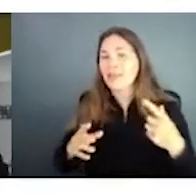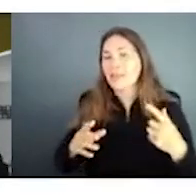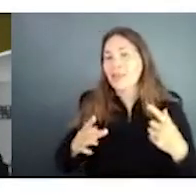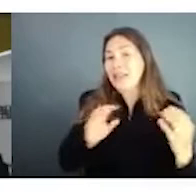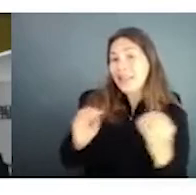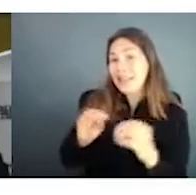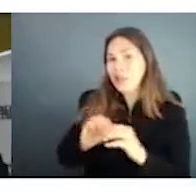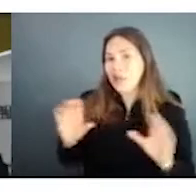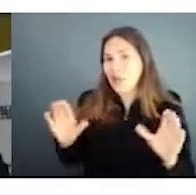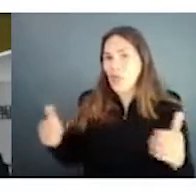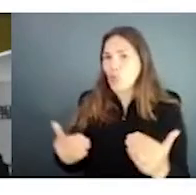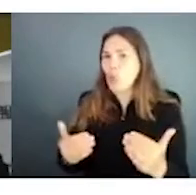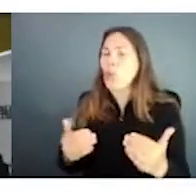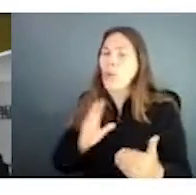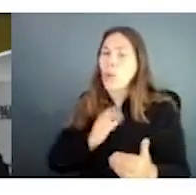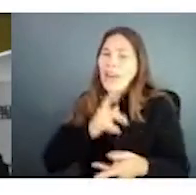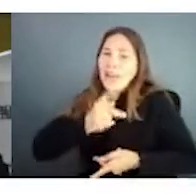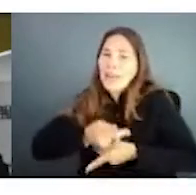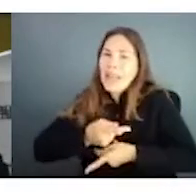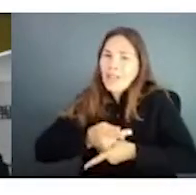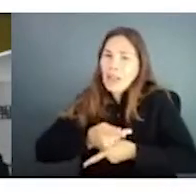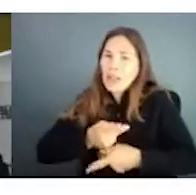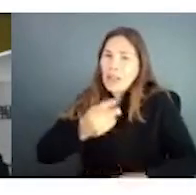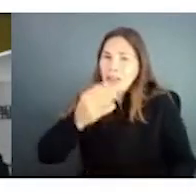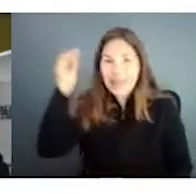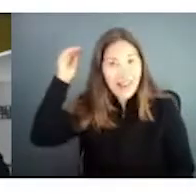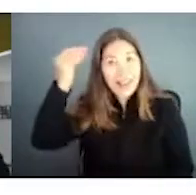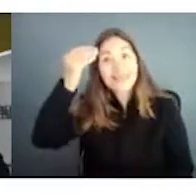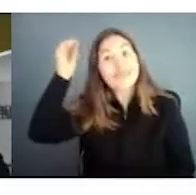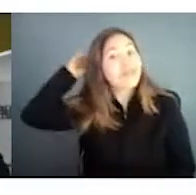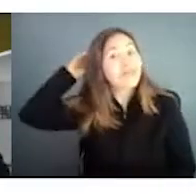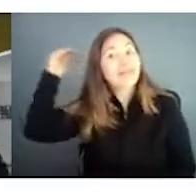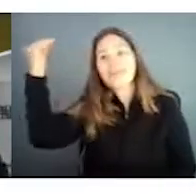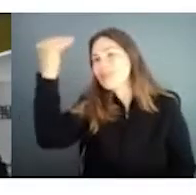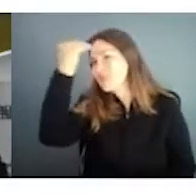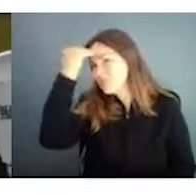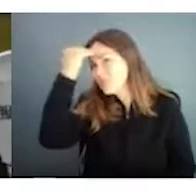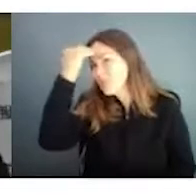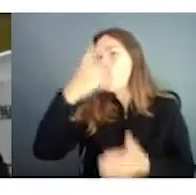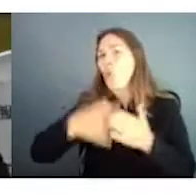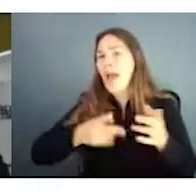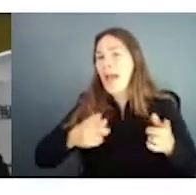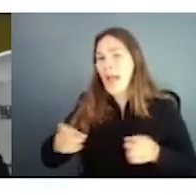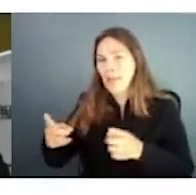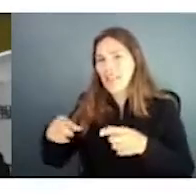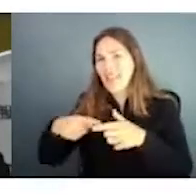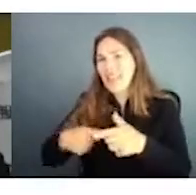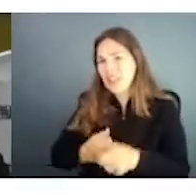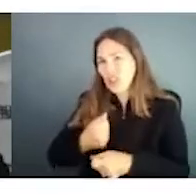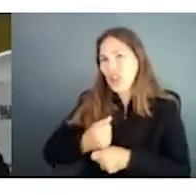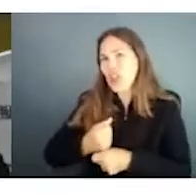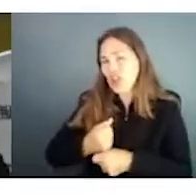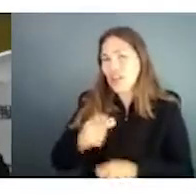classroom. We need to be particularly careful and mindful of whatever does come out this year as far as